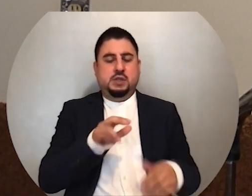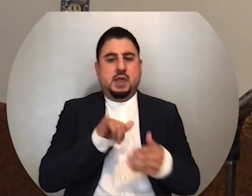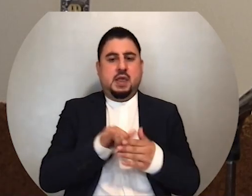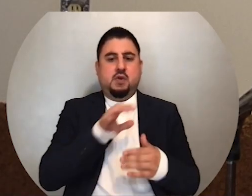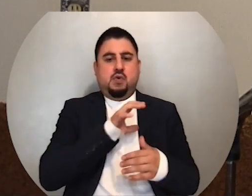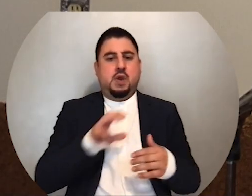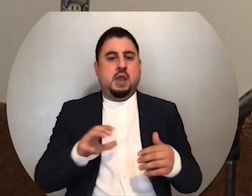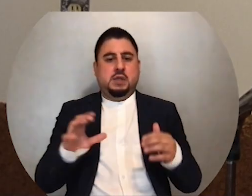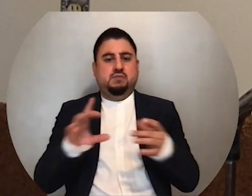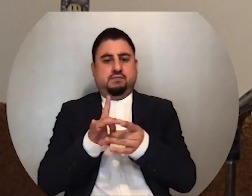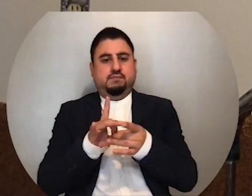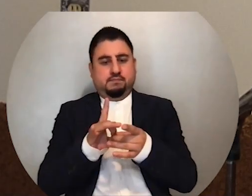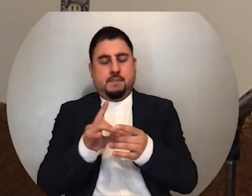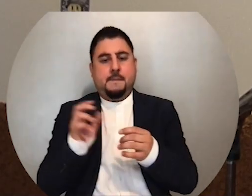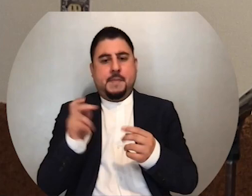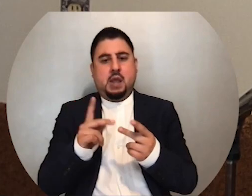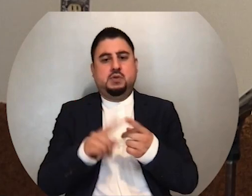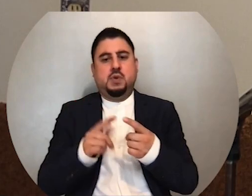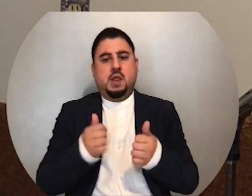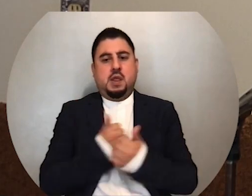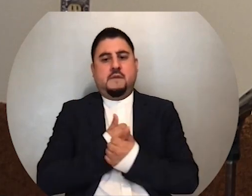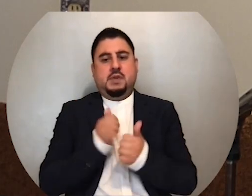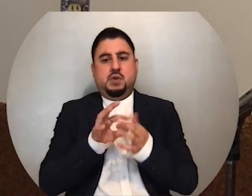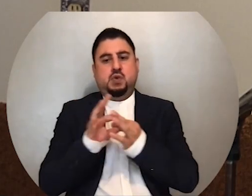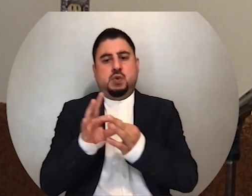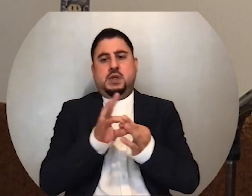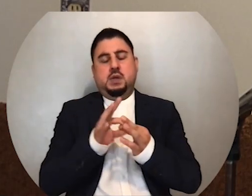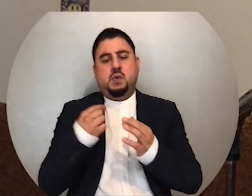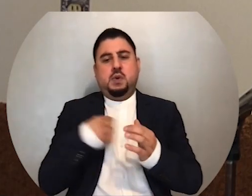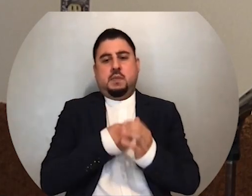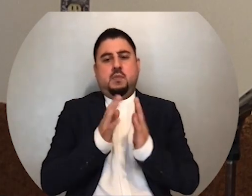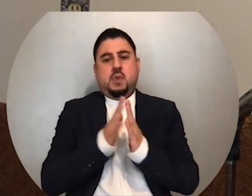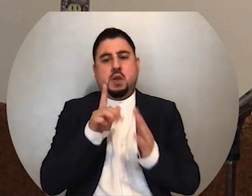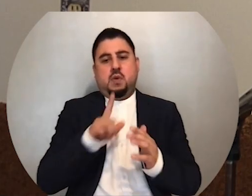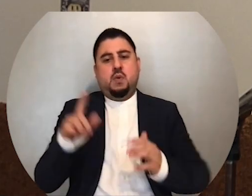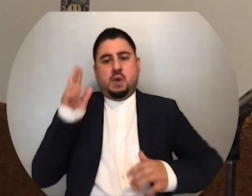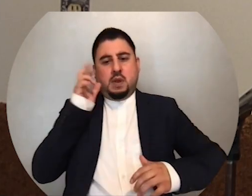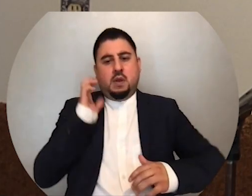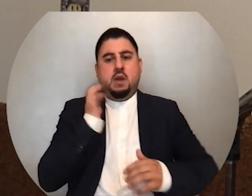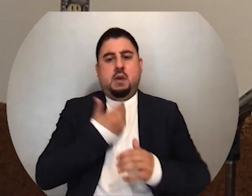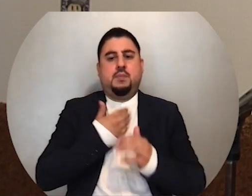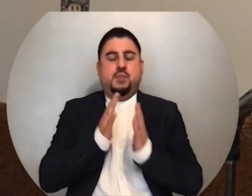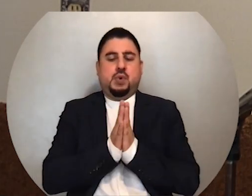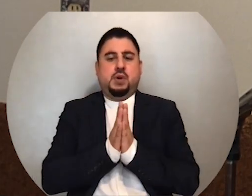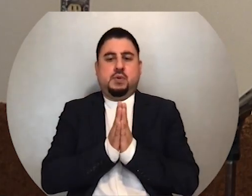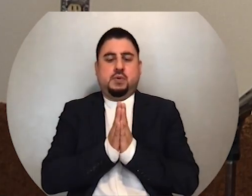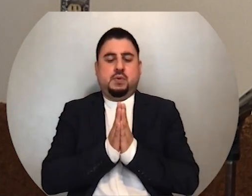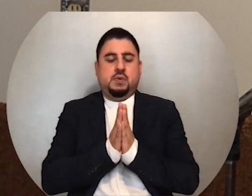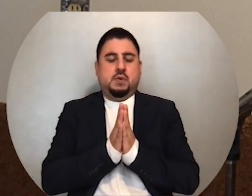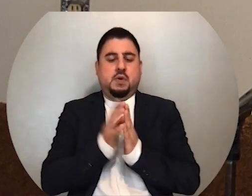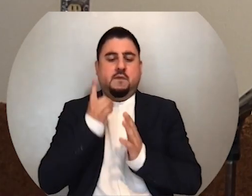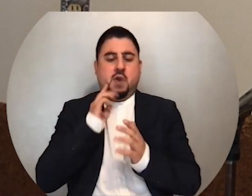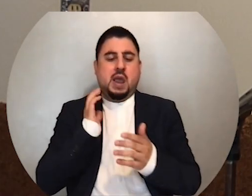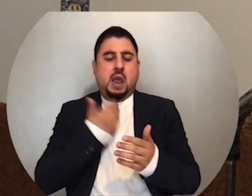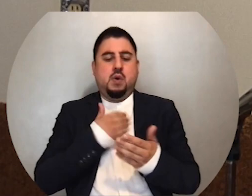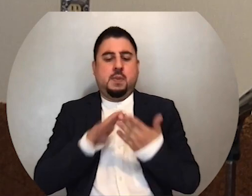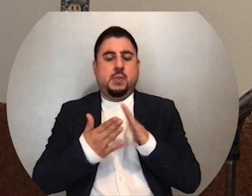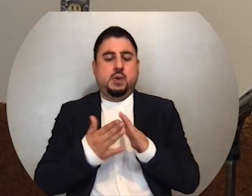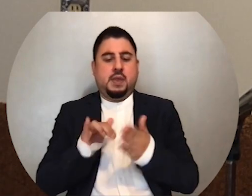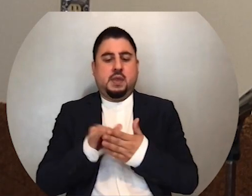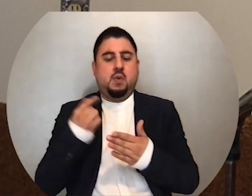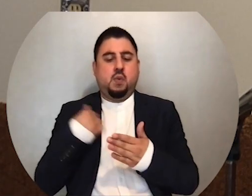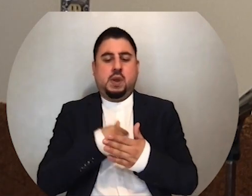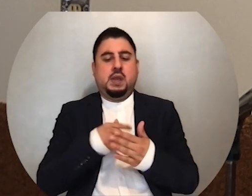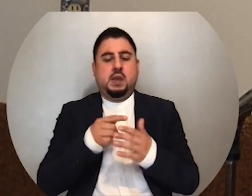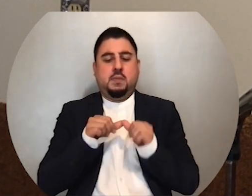that Christ restore them to loving unity. Let us pray to the Lord. Lord, hear our prayer. For our community,